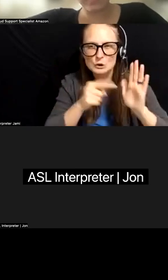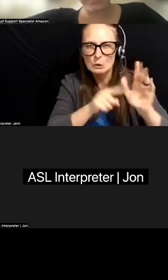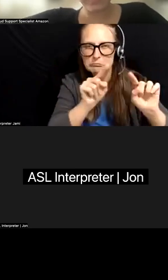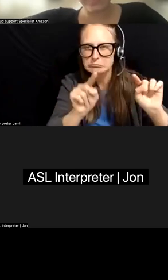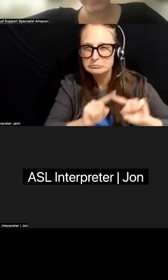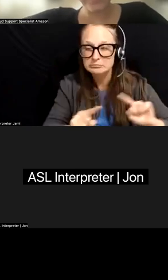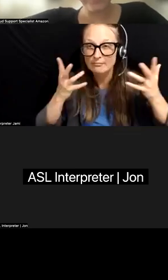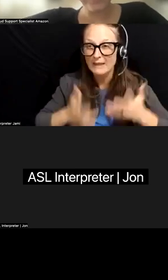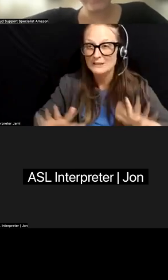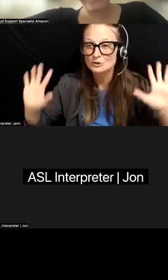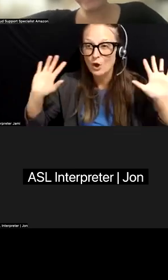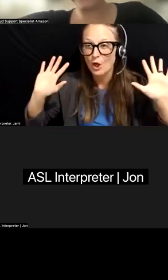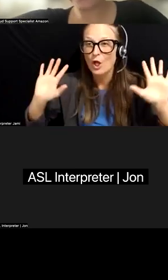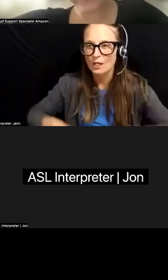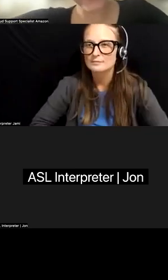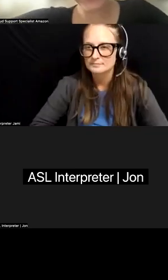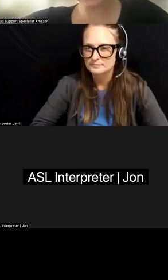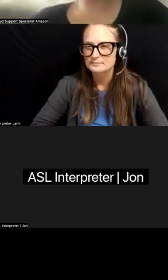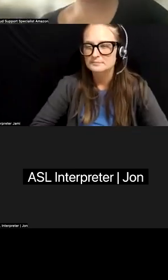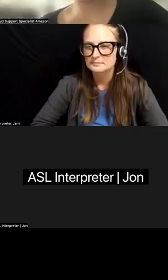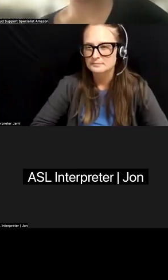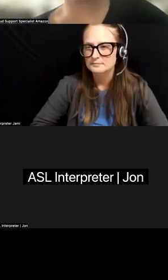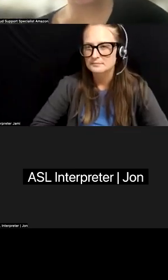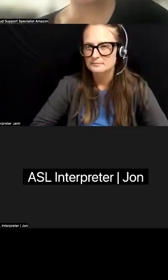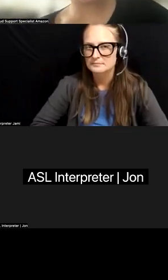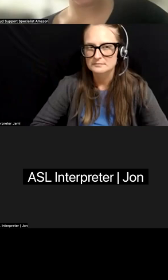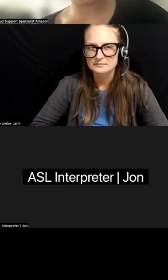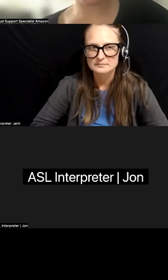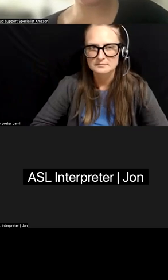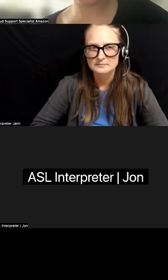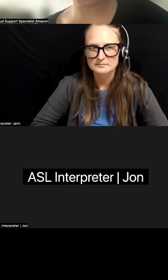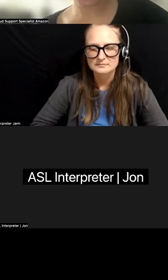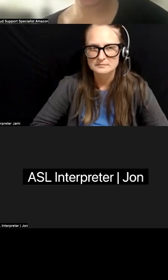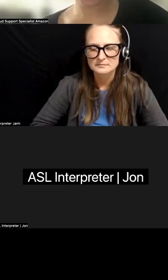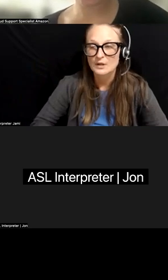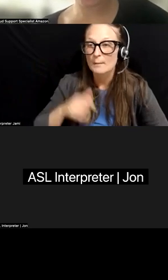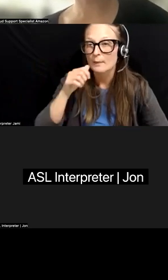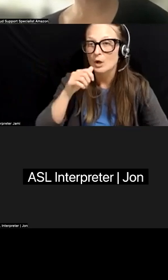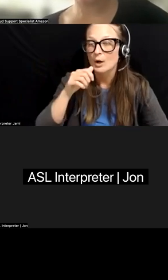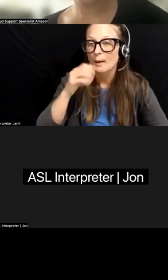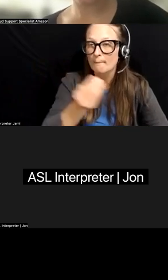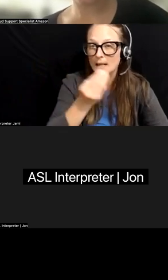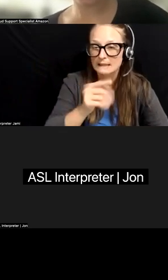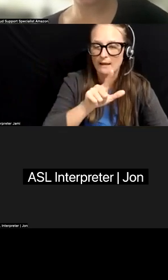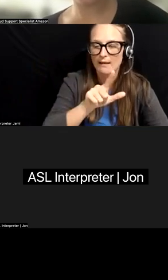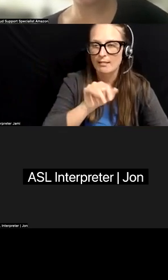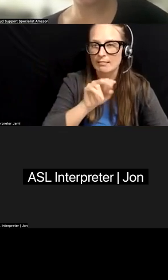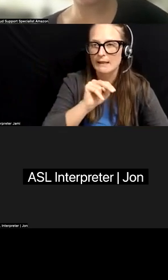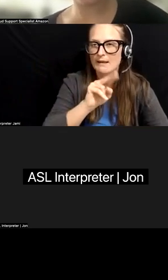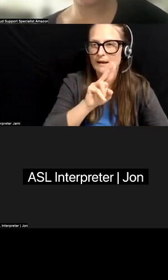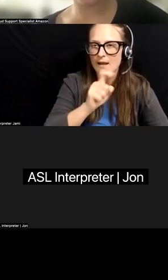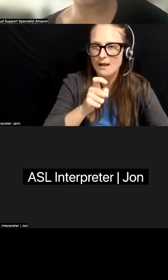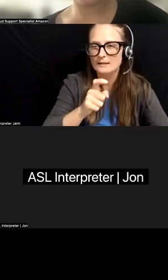all, folks. That's our coverage for today. Remember, tomorrow on Monday is Linux. Then we're going to dive into